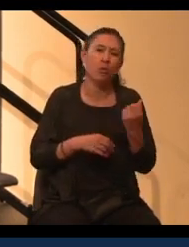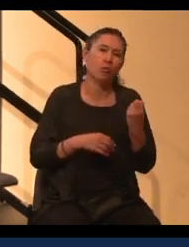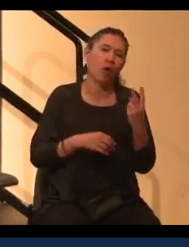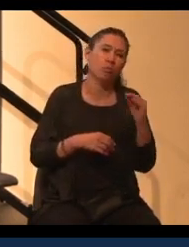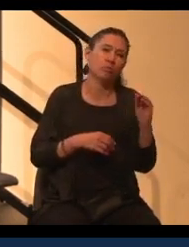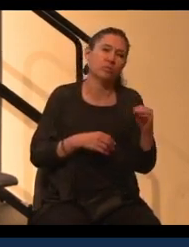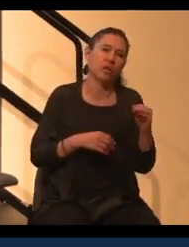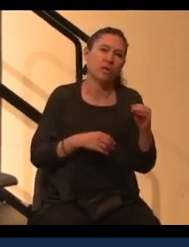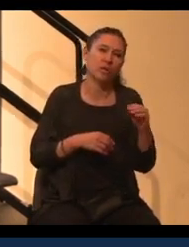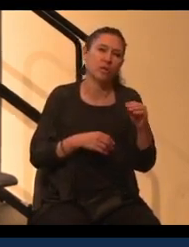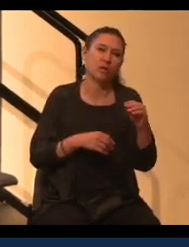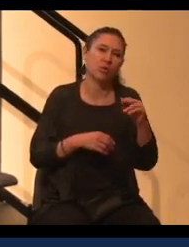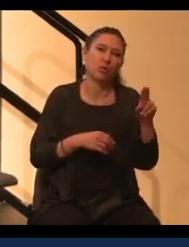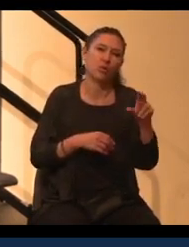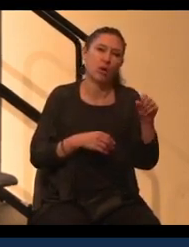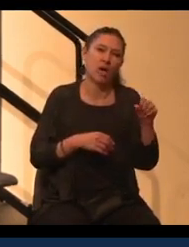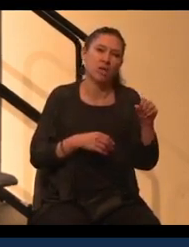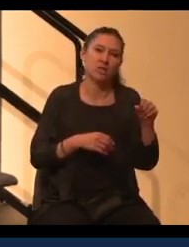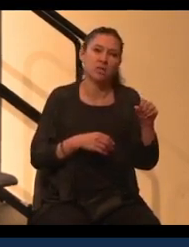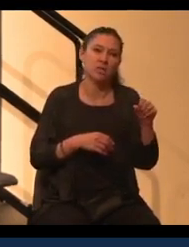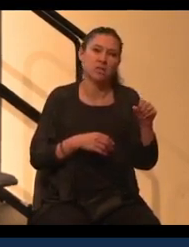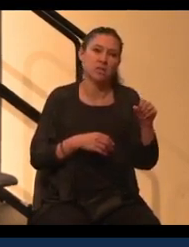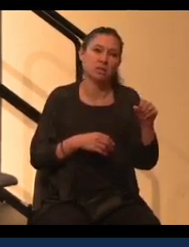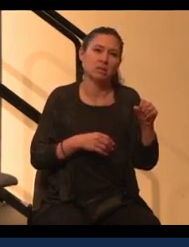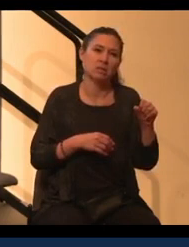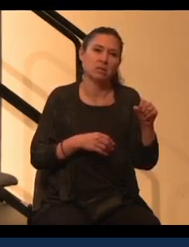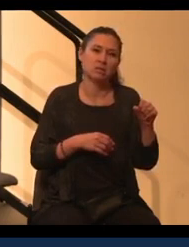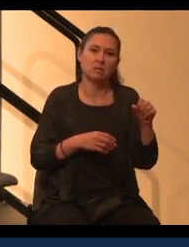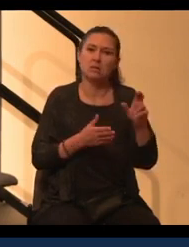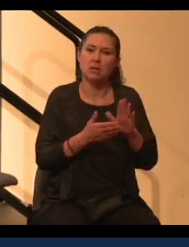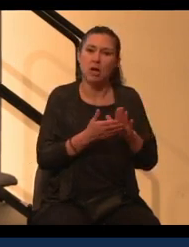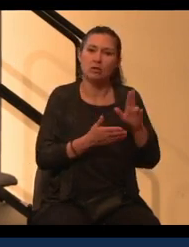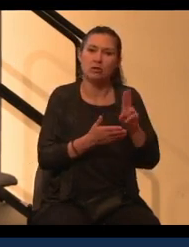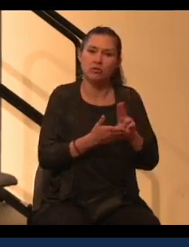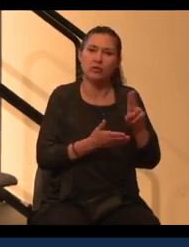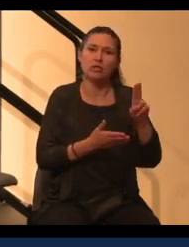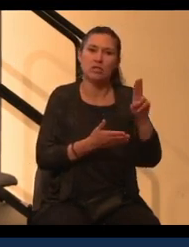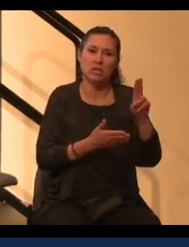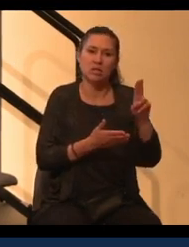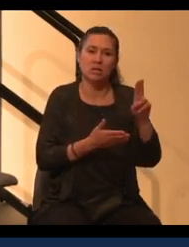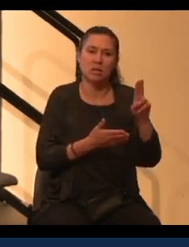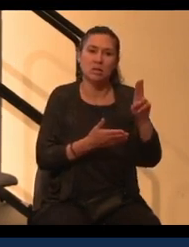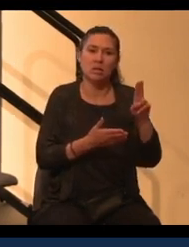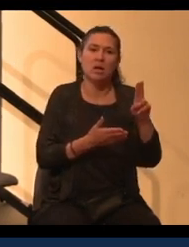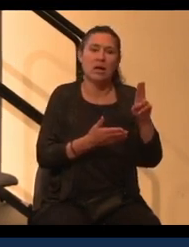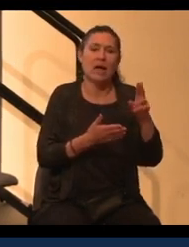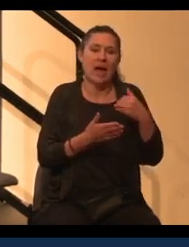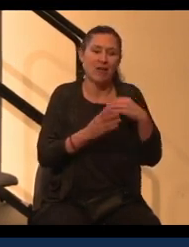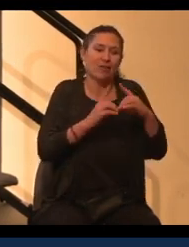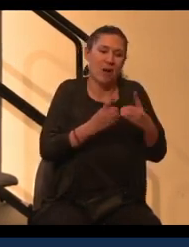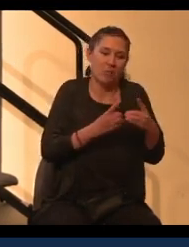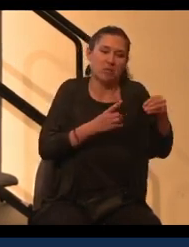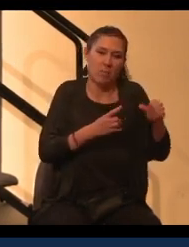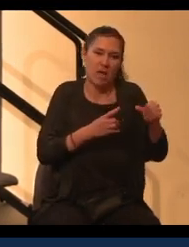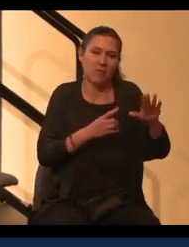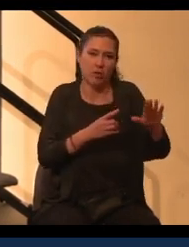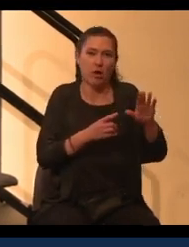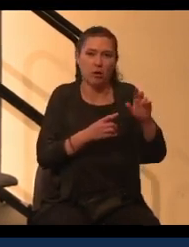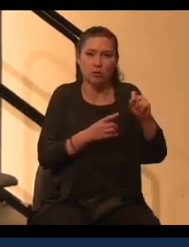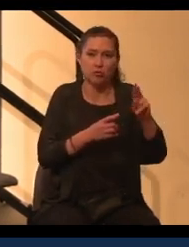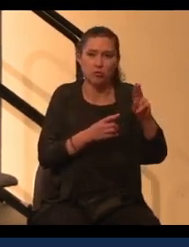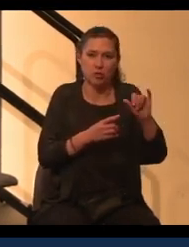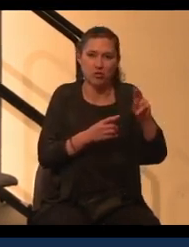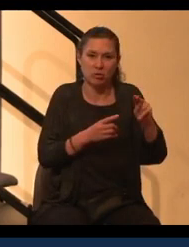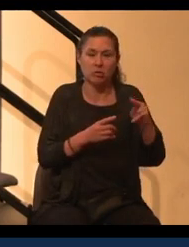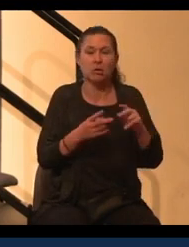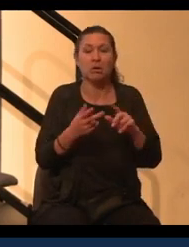is US college or university. So this is most likely our graduate students that are sponsored by departments. And the other remaining, as I